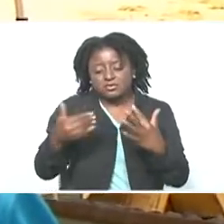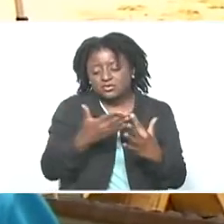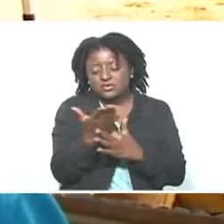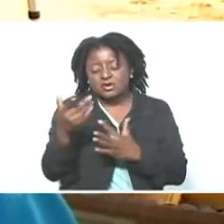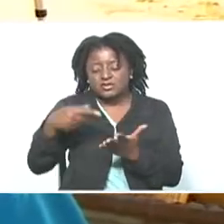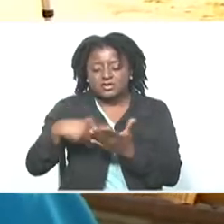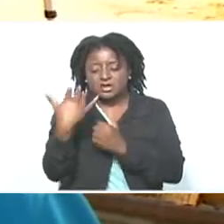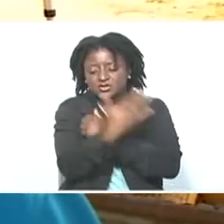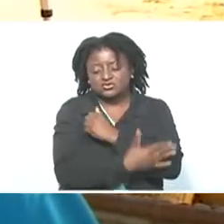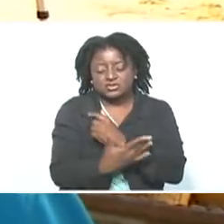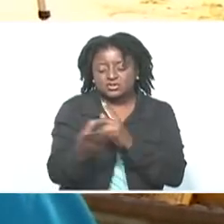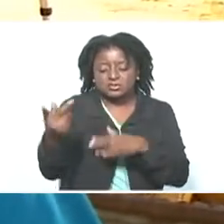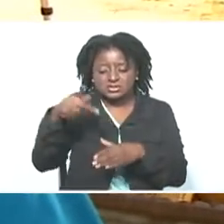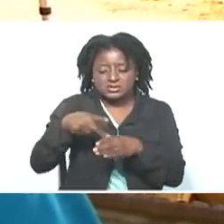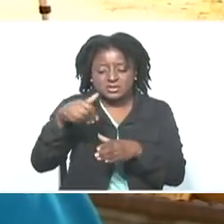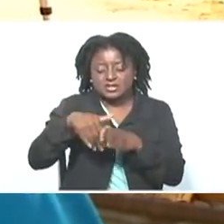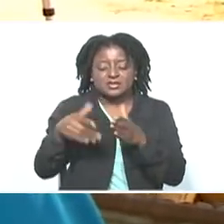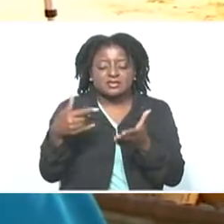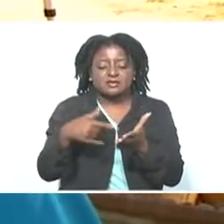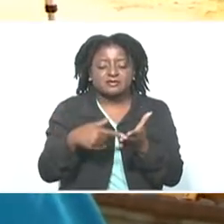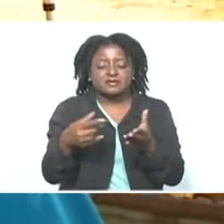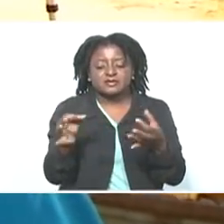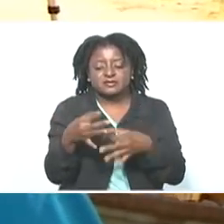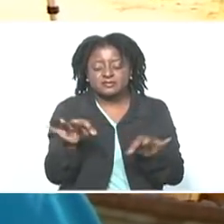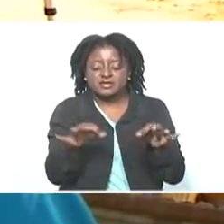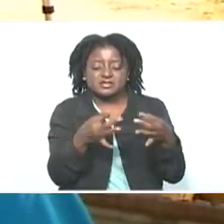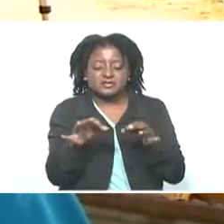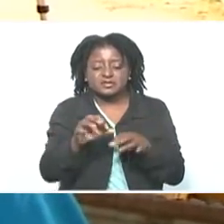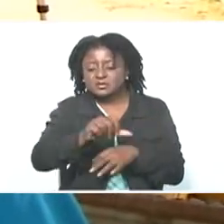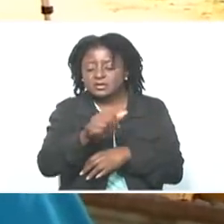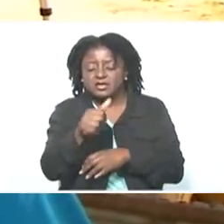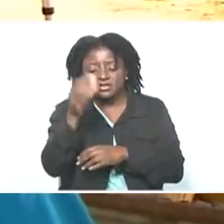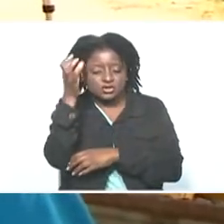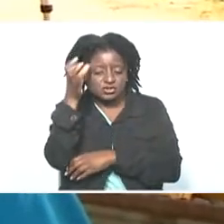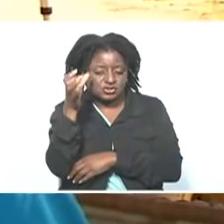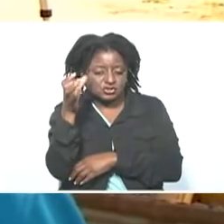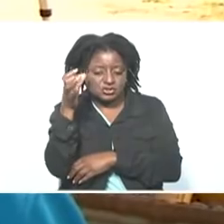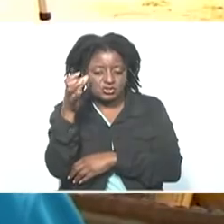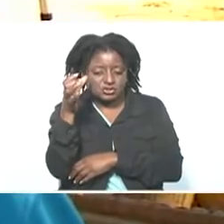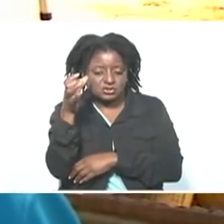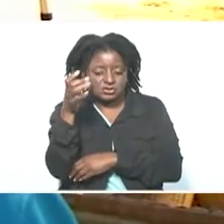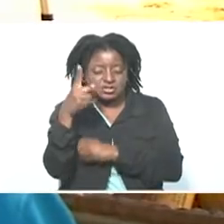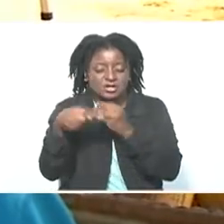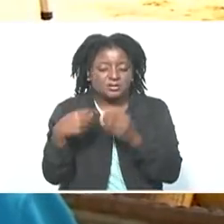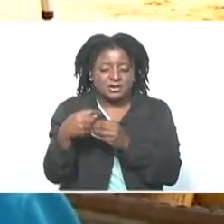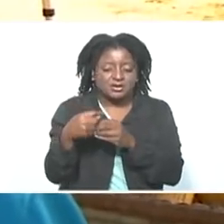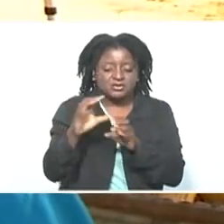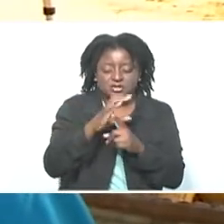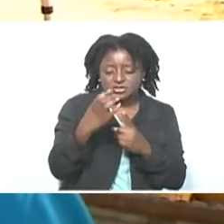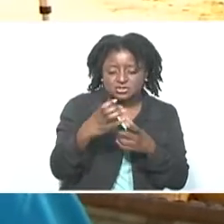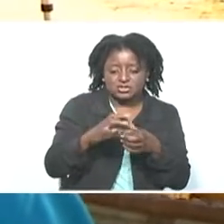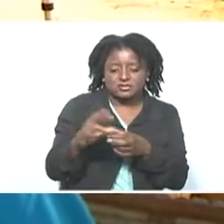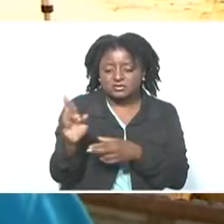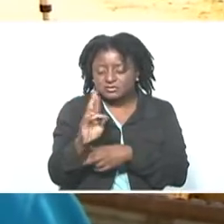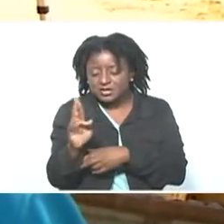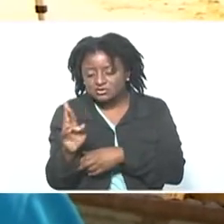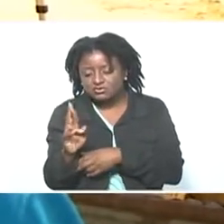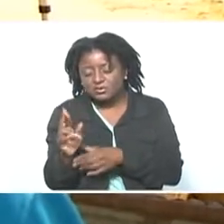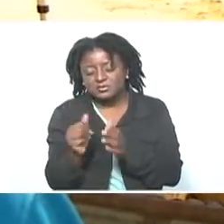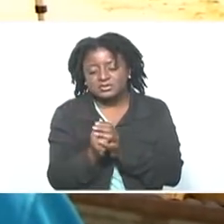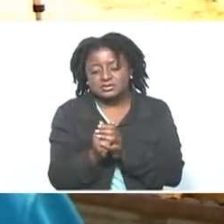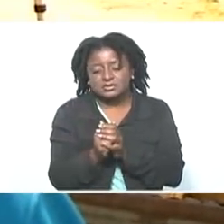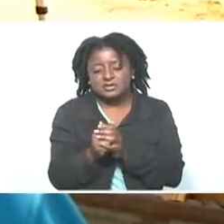participate in that festival here. There's some other concerns with respect to the condition of restrooms,